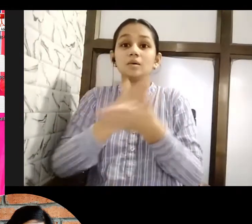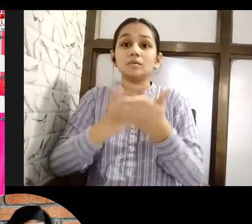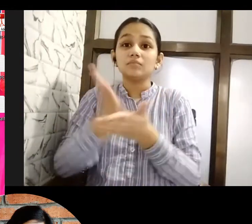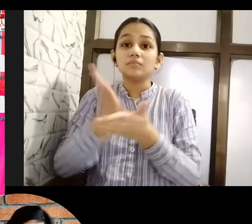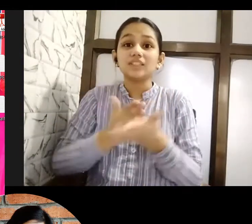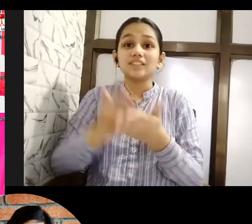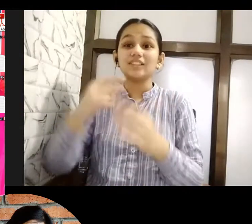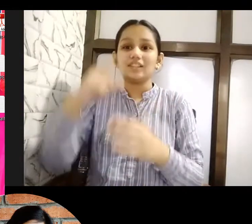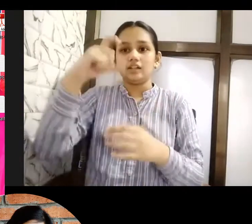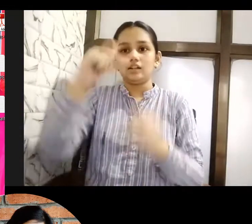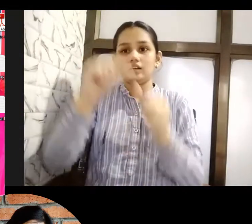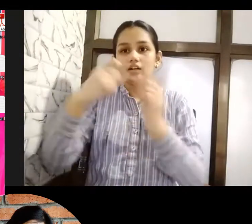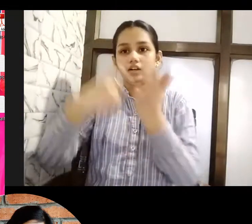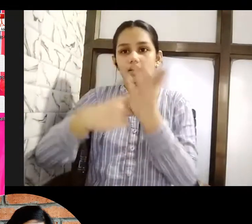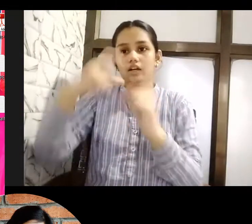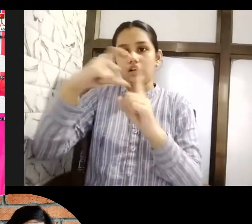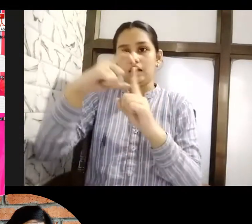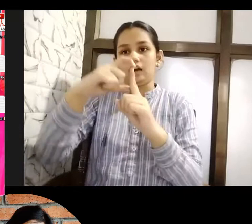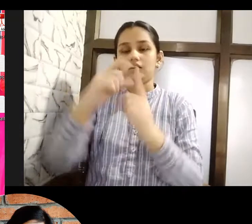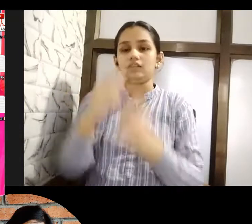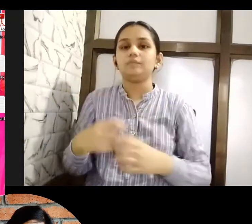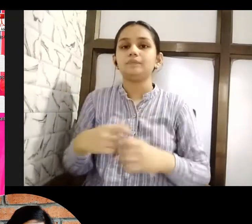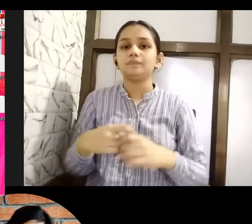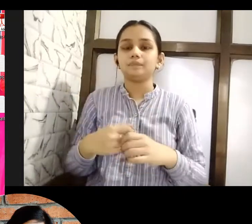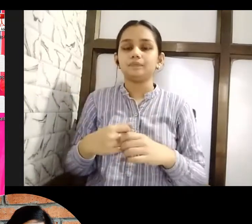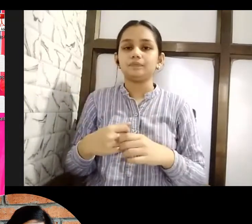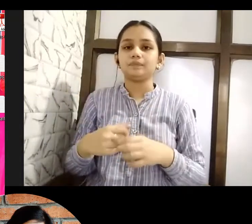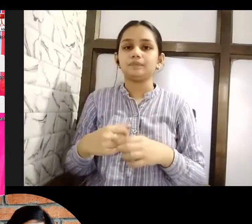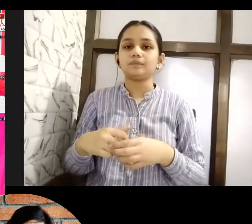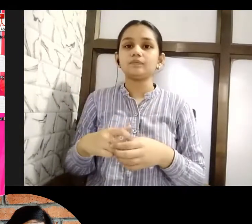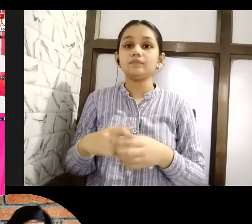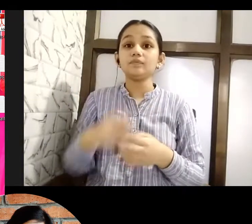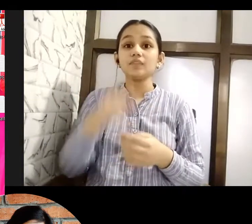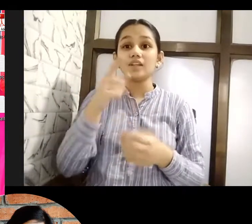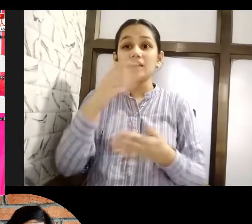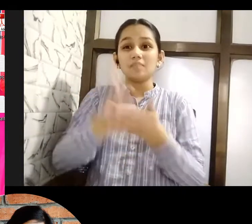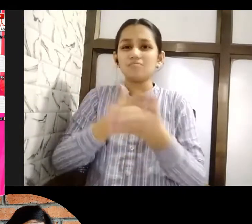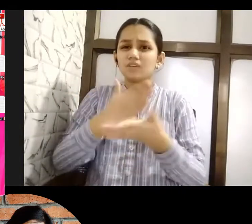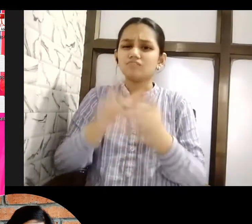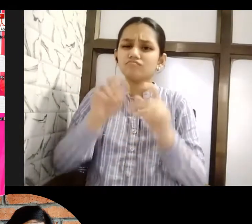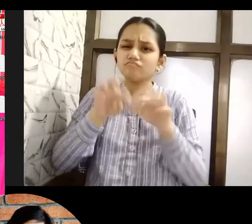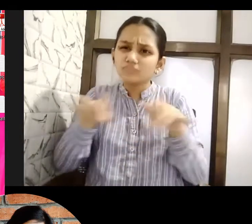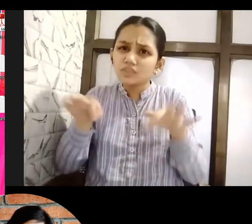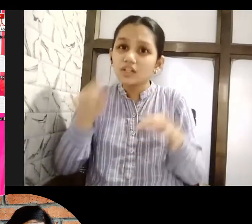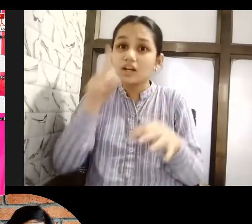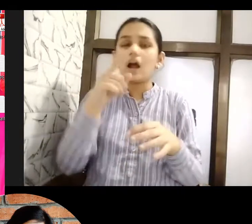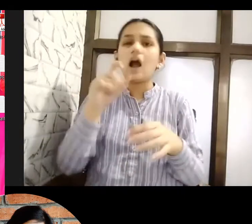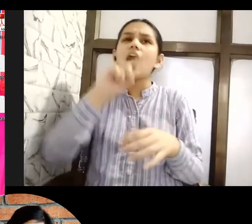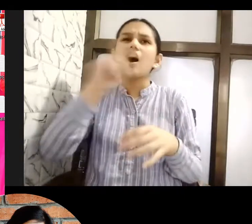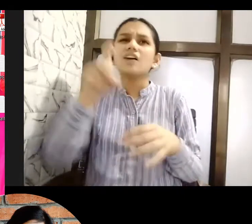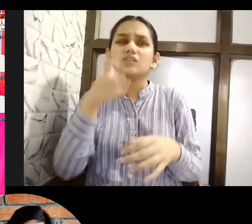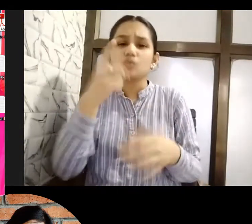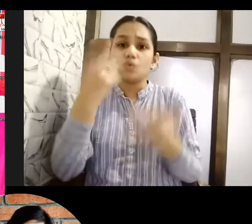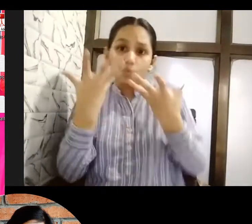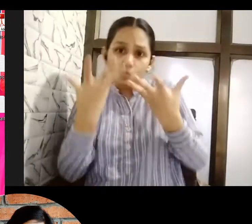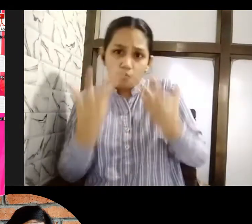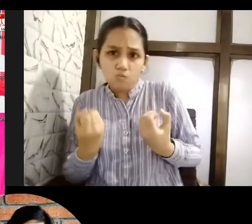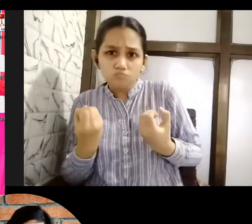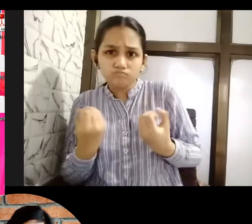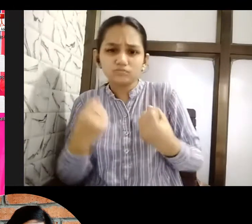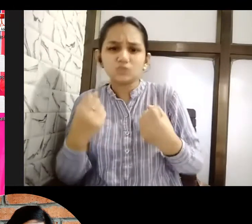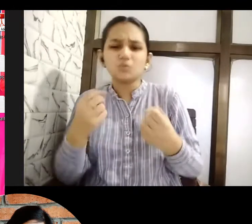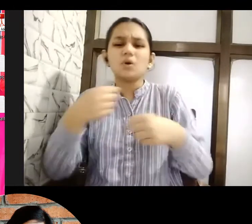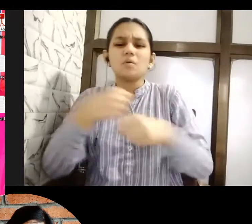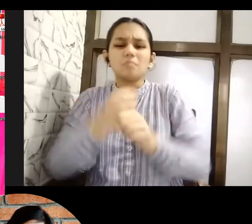birthday. So here the minute I type birthday, it will ask me, you want to create a birthday photo